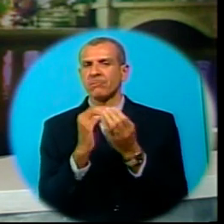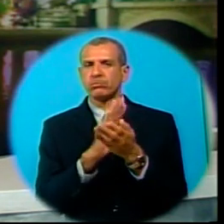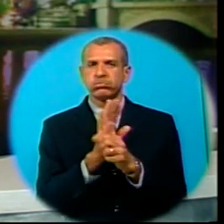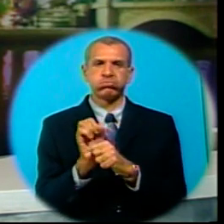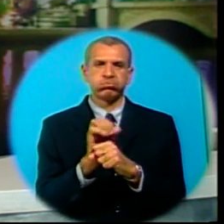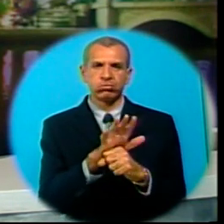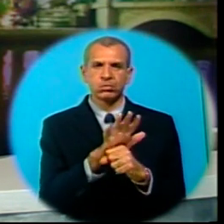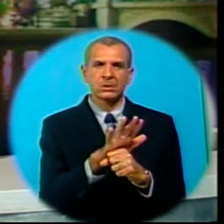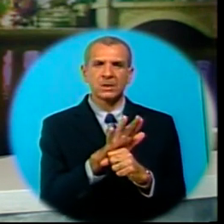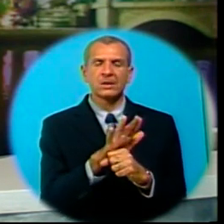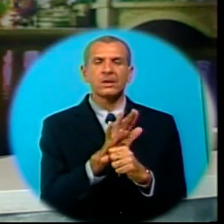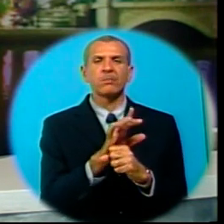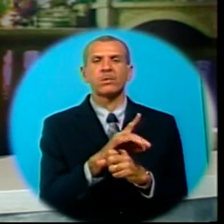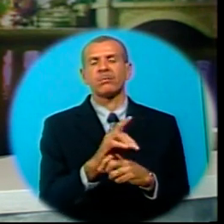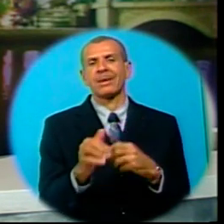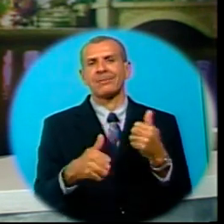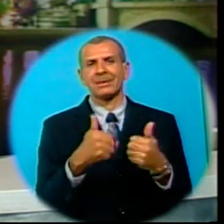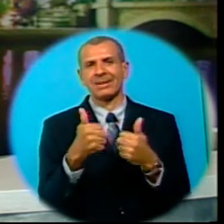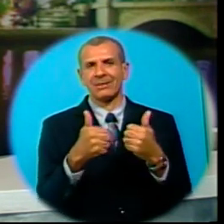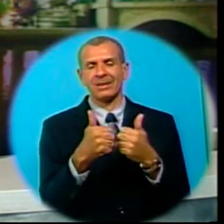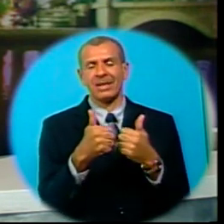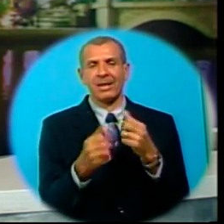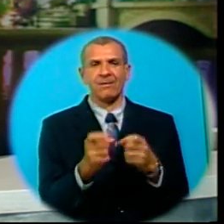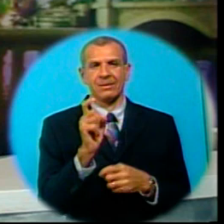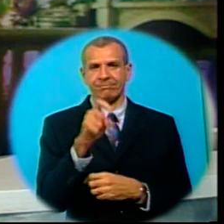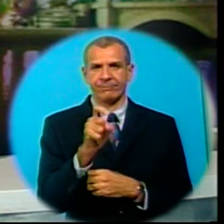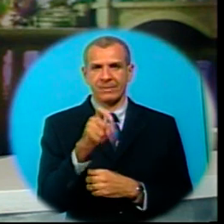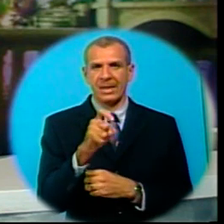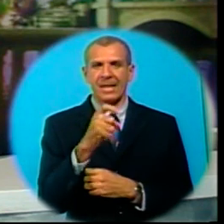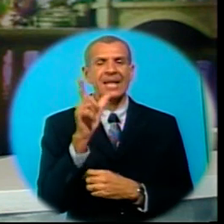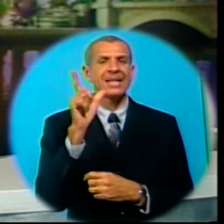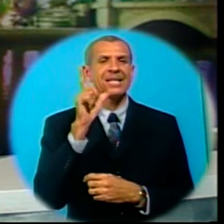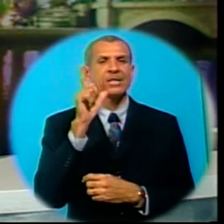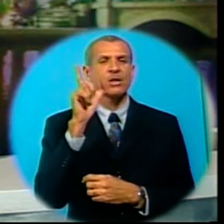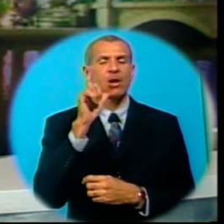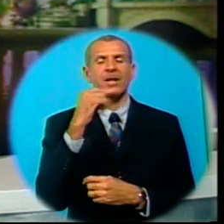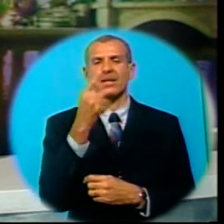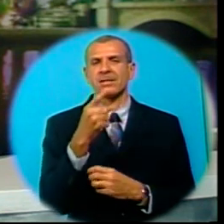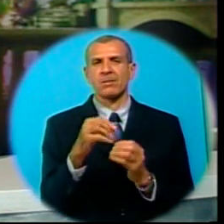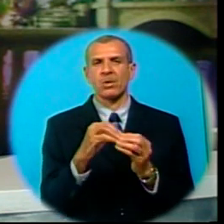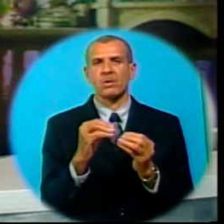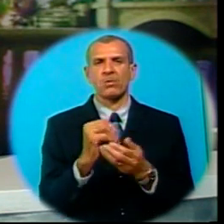the need arise. Lisa Lord tells us about some of the work they do.